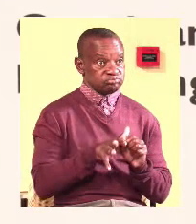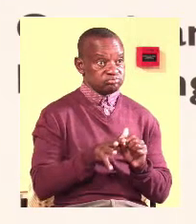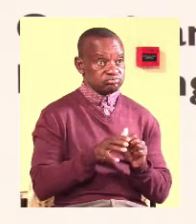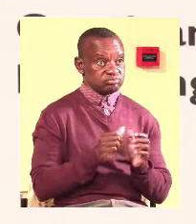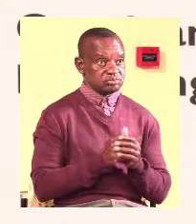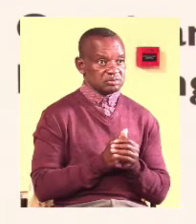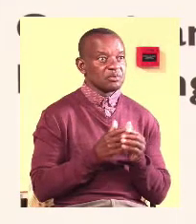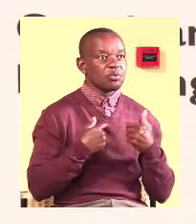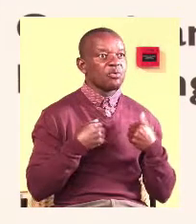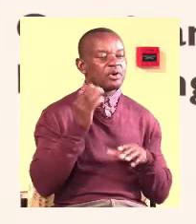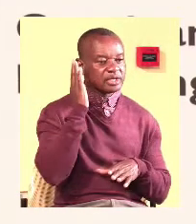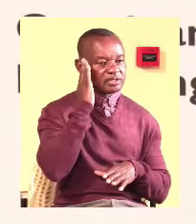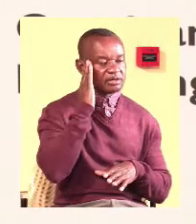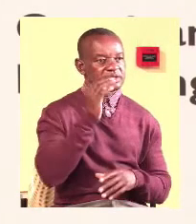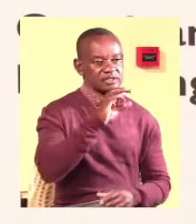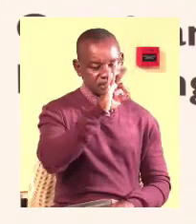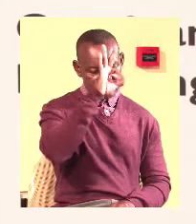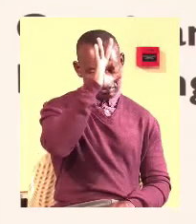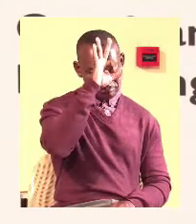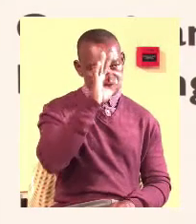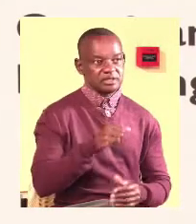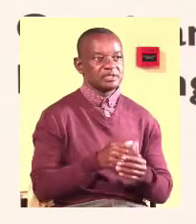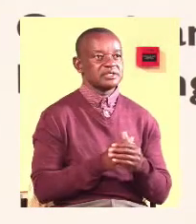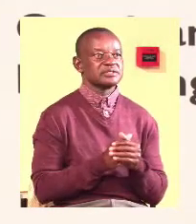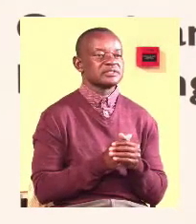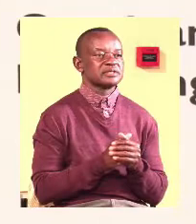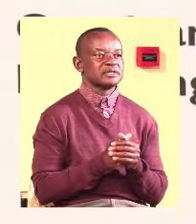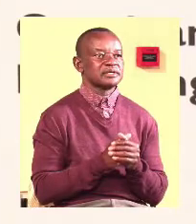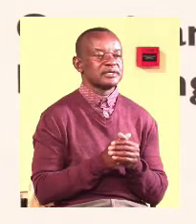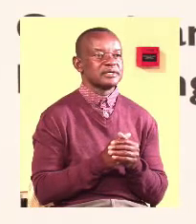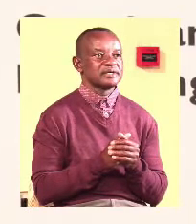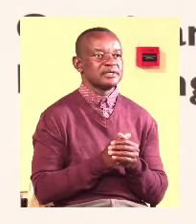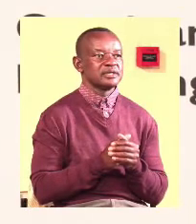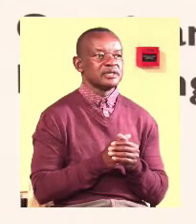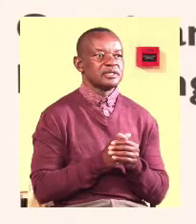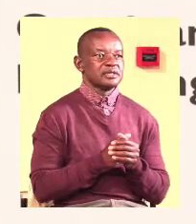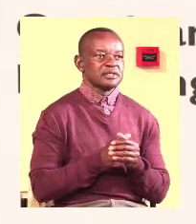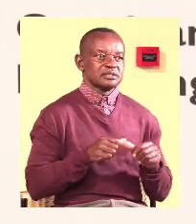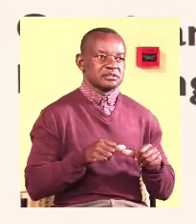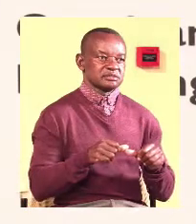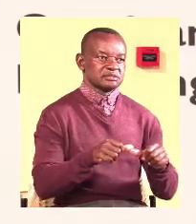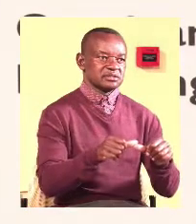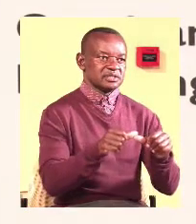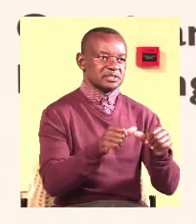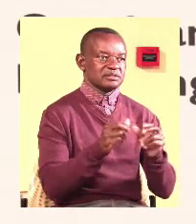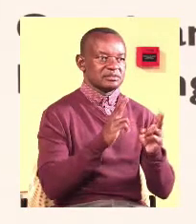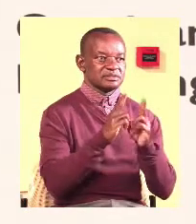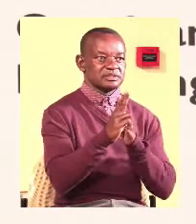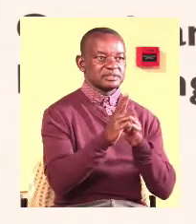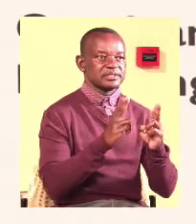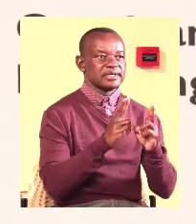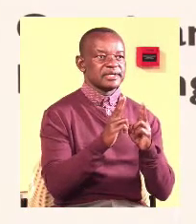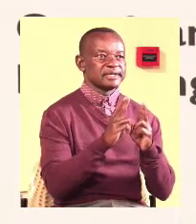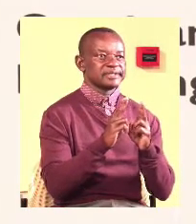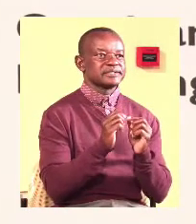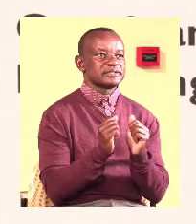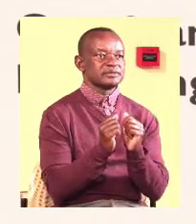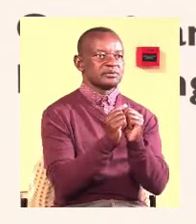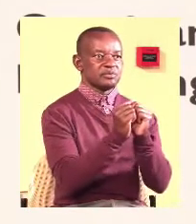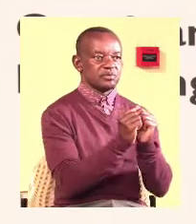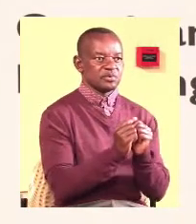are still making use of that concept of community policing to ensure that we empower in terms of information sharing, and